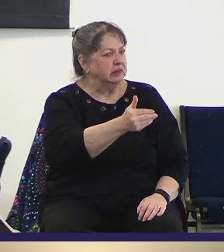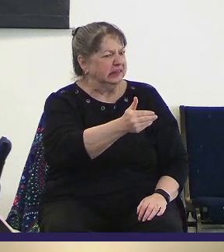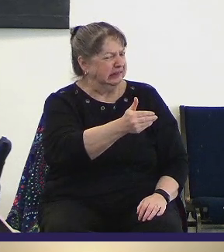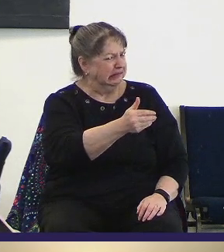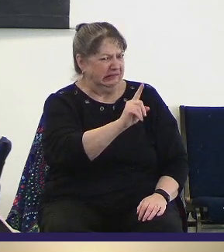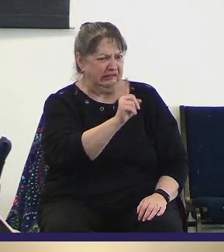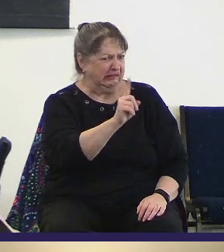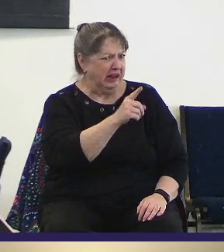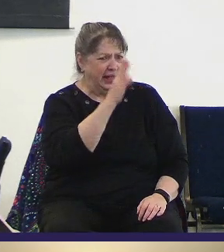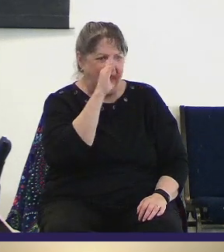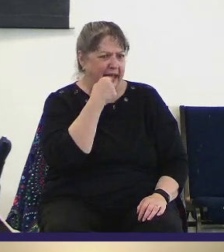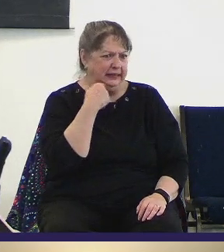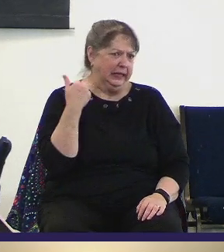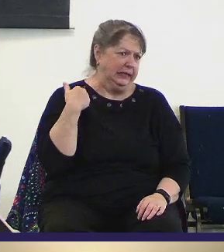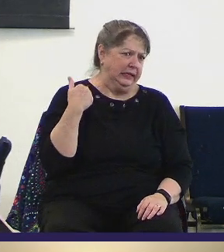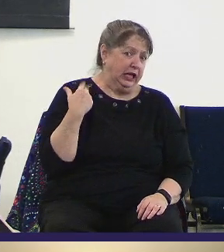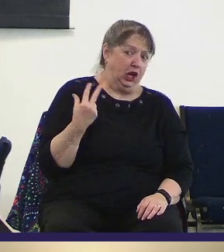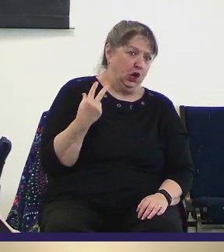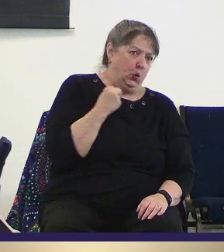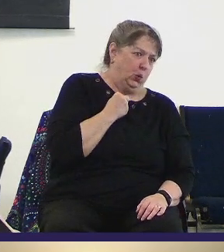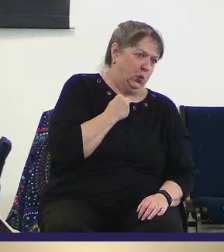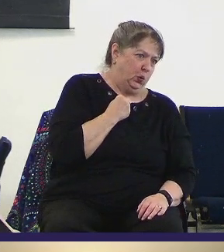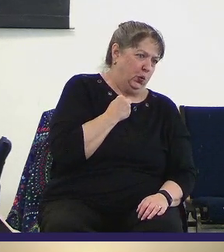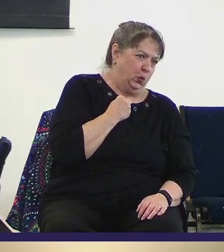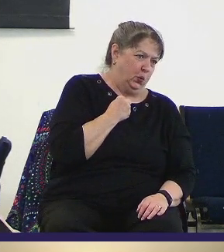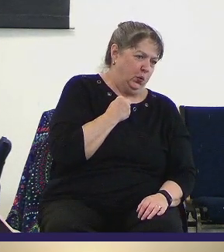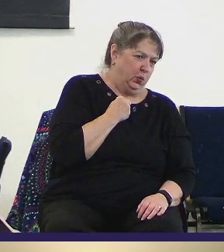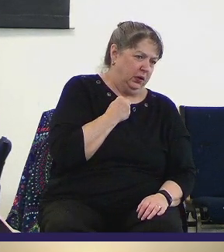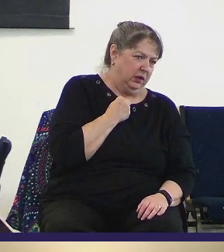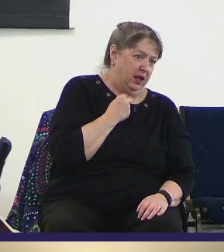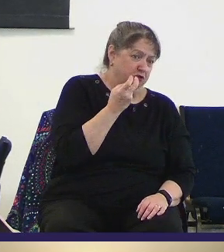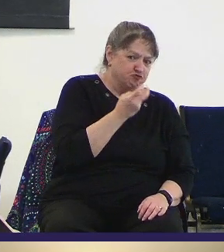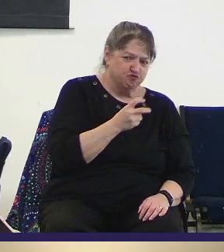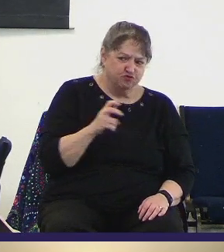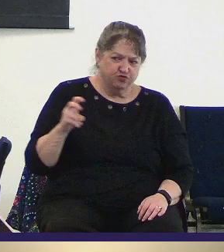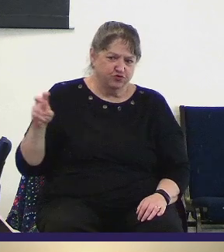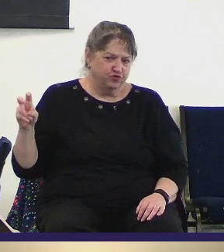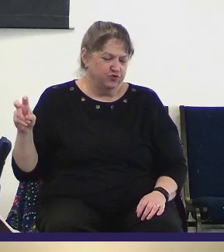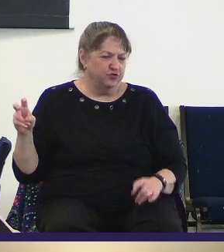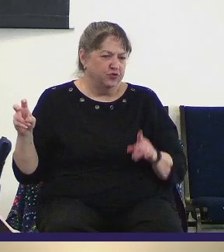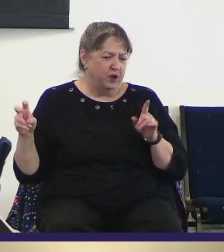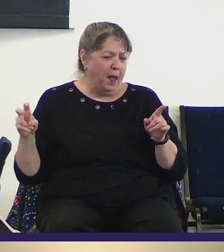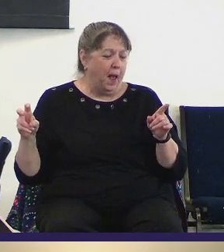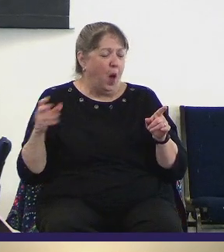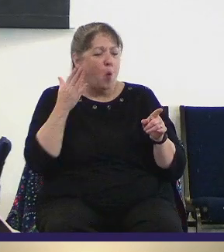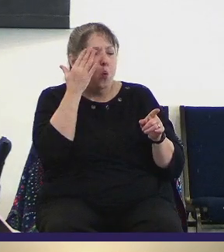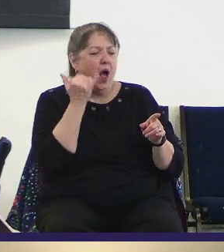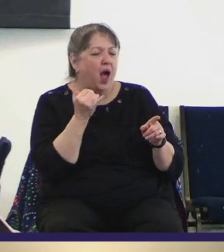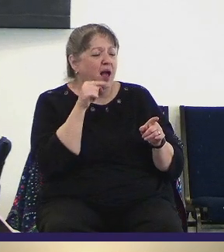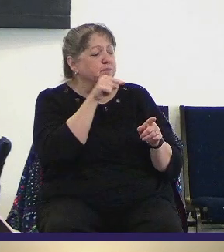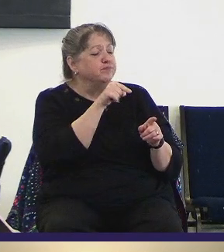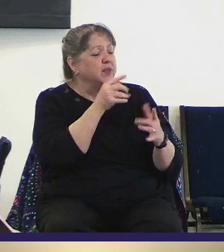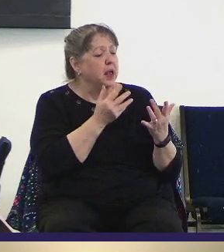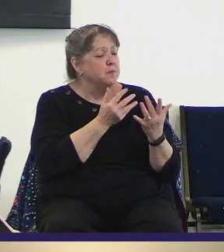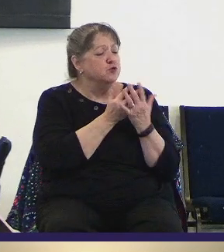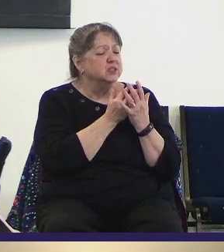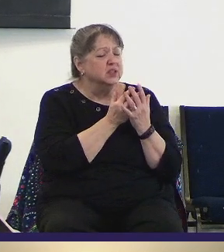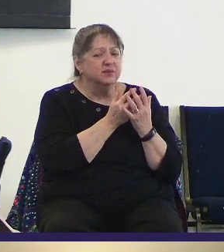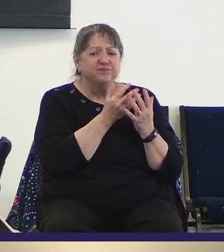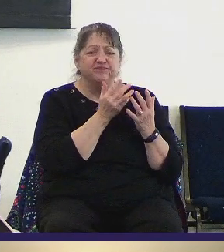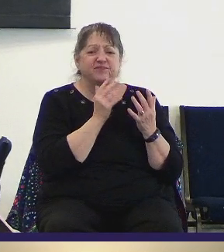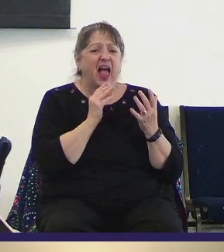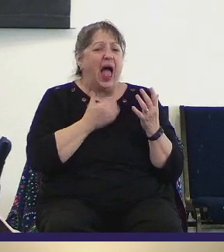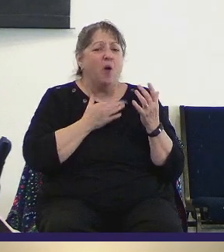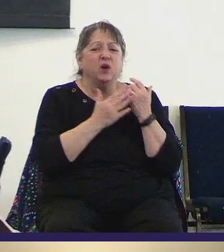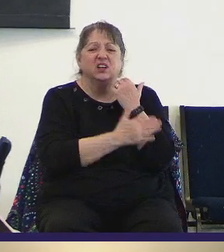Lord really compelled me in regards to the current state of our nation, the